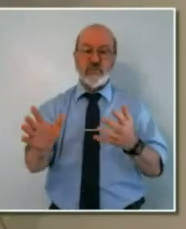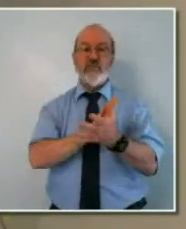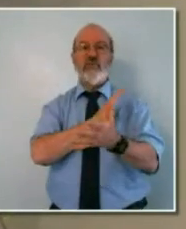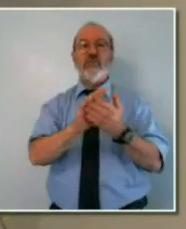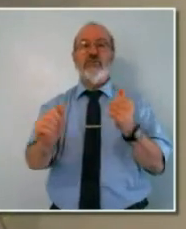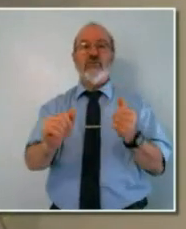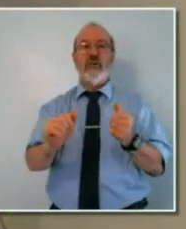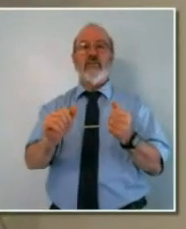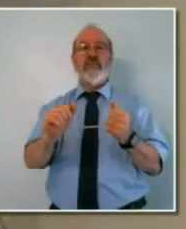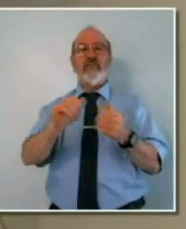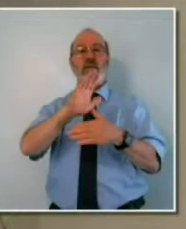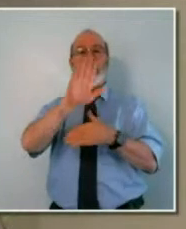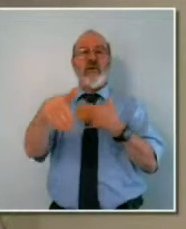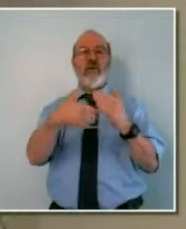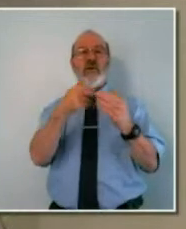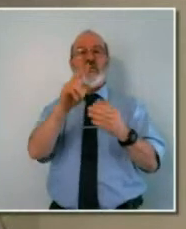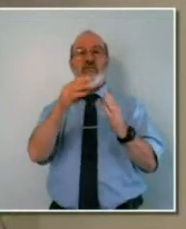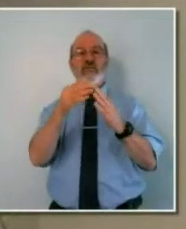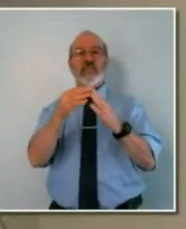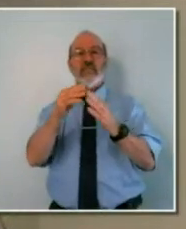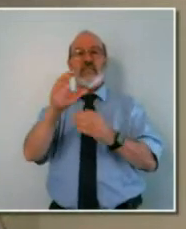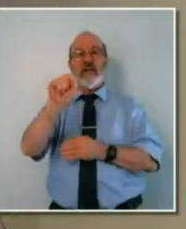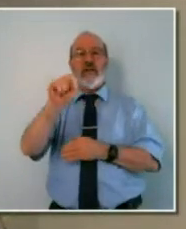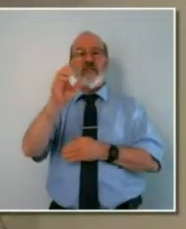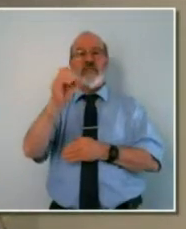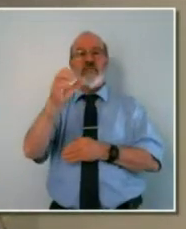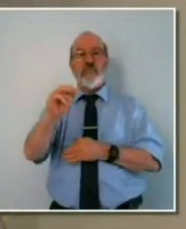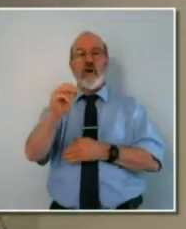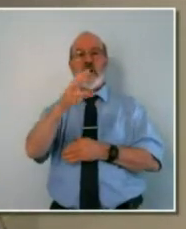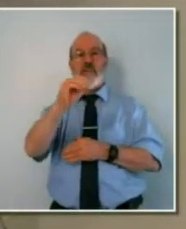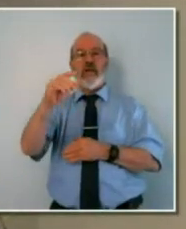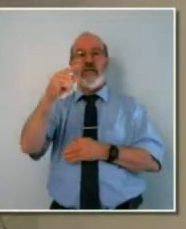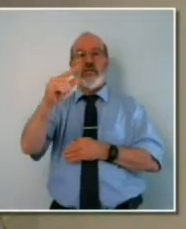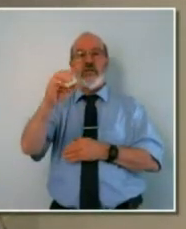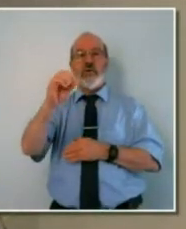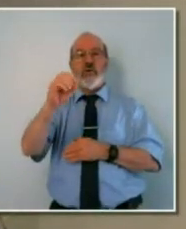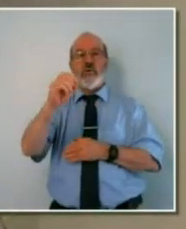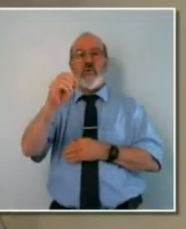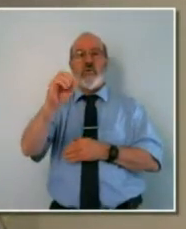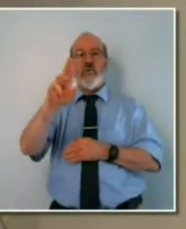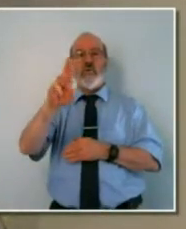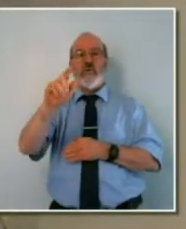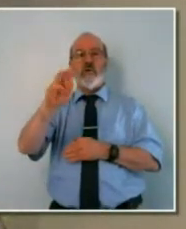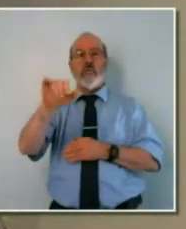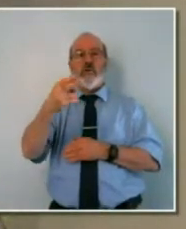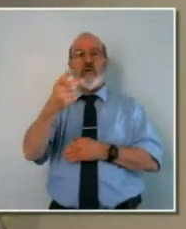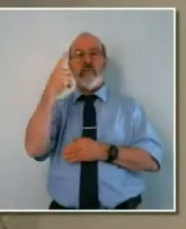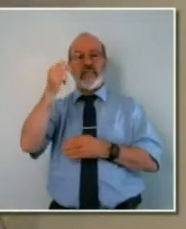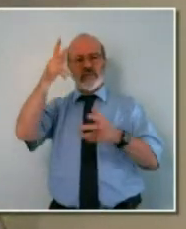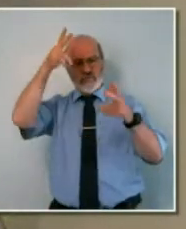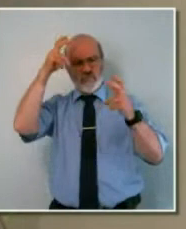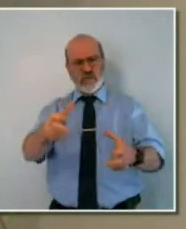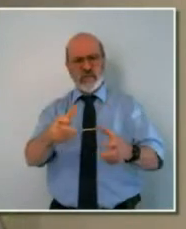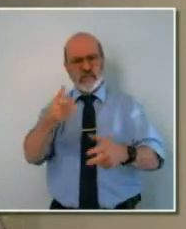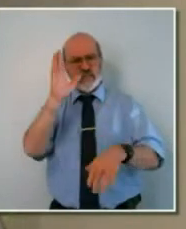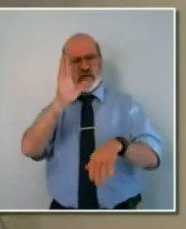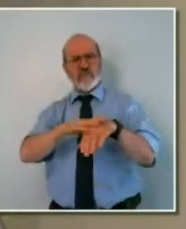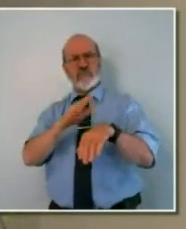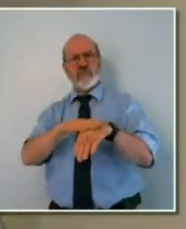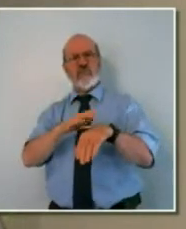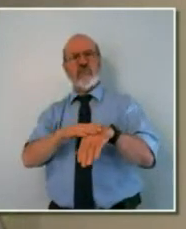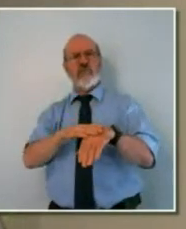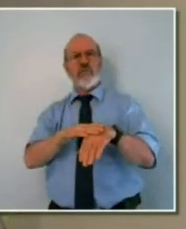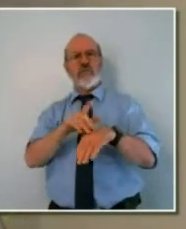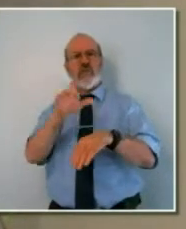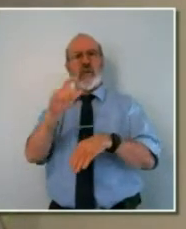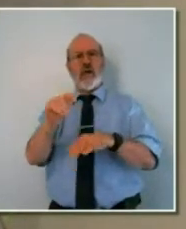the entire city of Sodom and the city of Gomorrah for their wickedness. And God has warned Lot and his